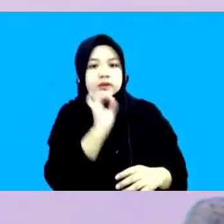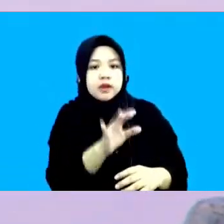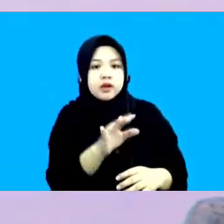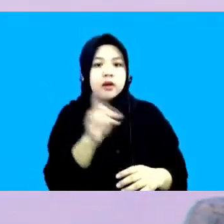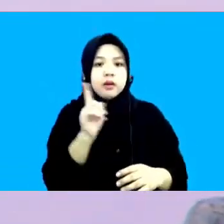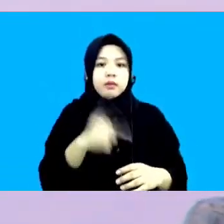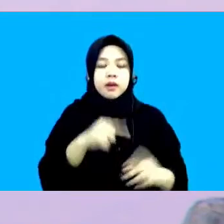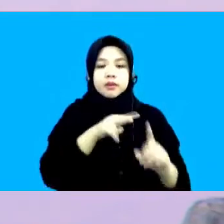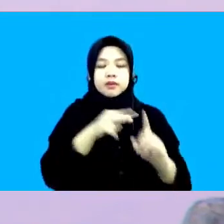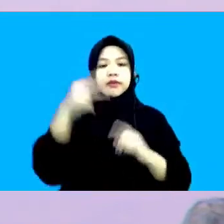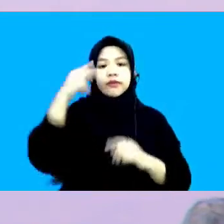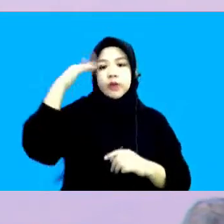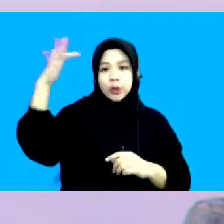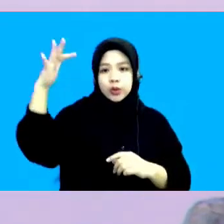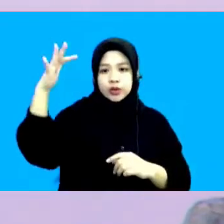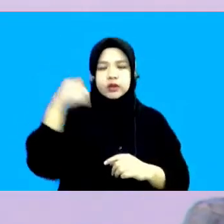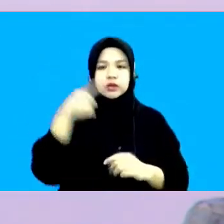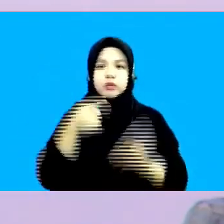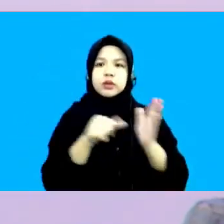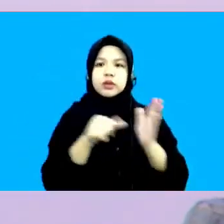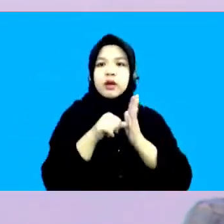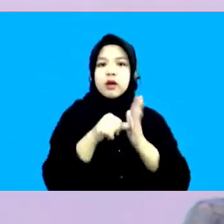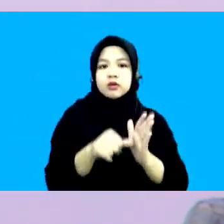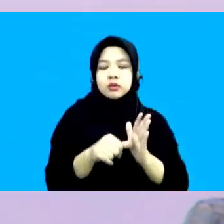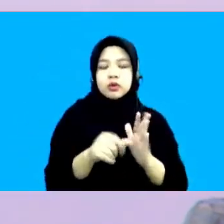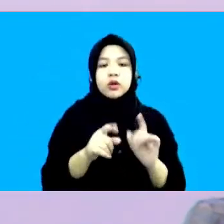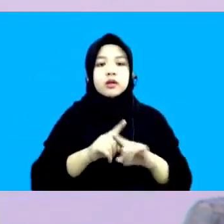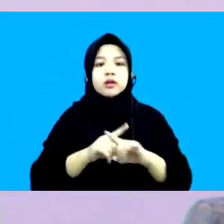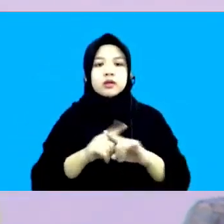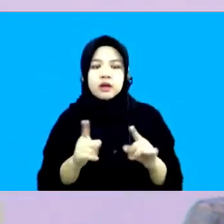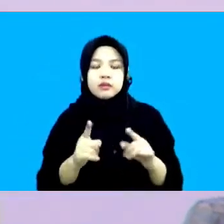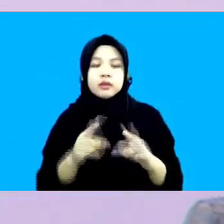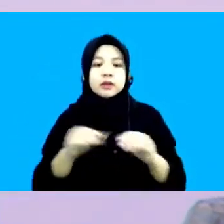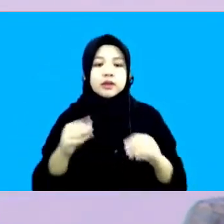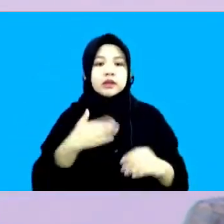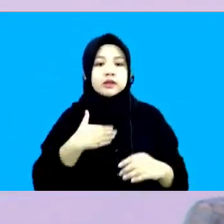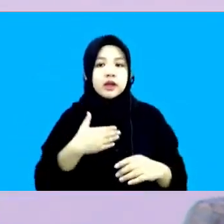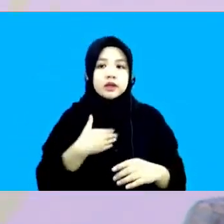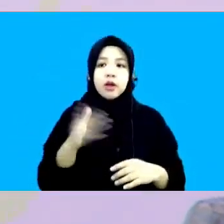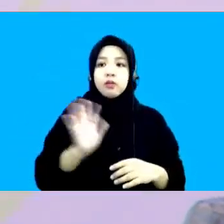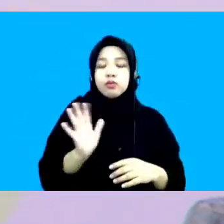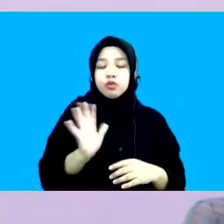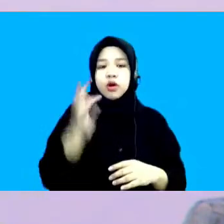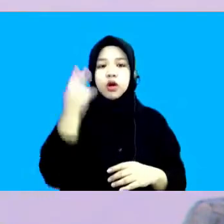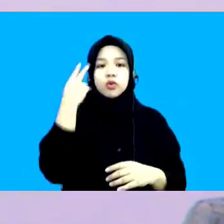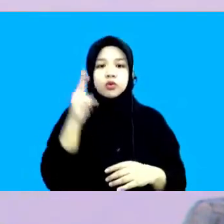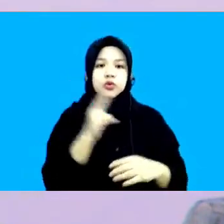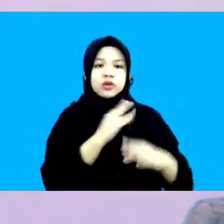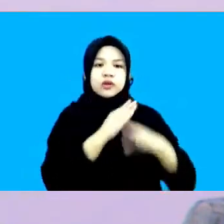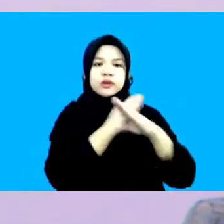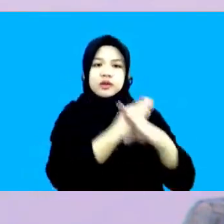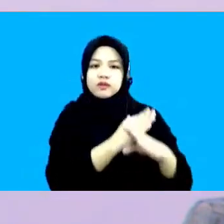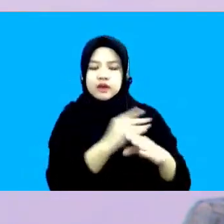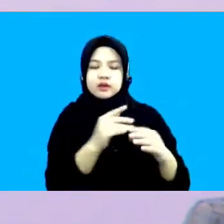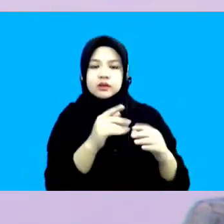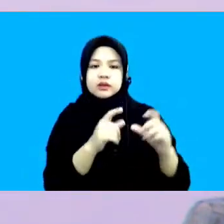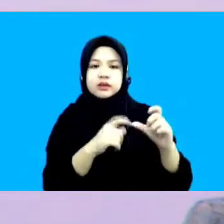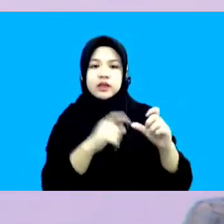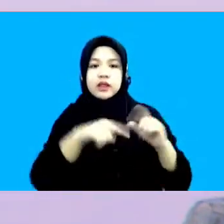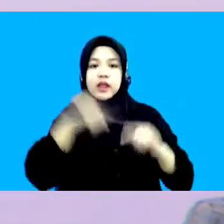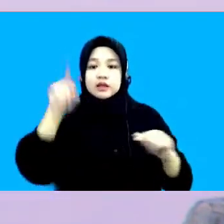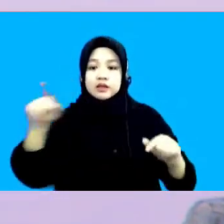solution during the pandemic. But at the other end, there might be small group of people, the middle